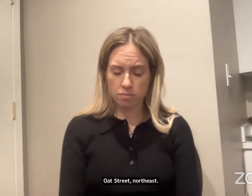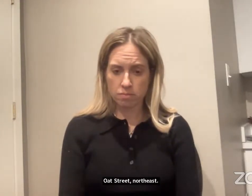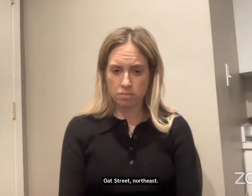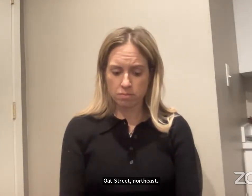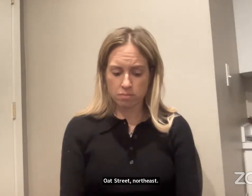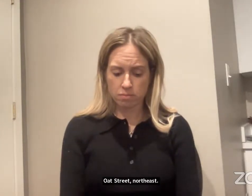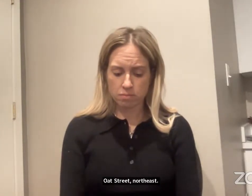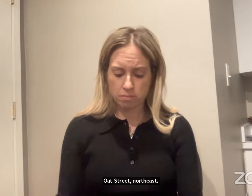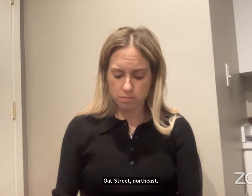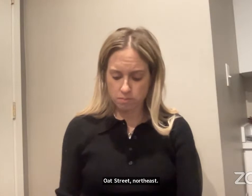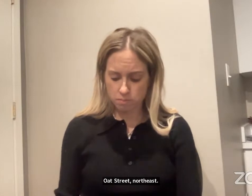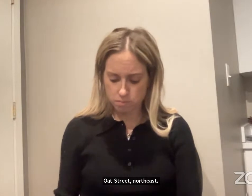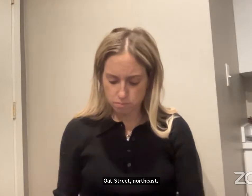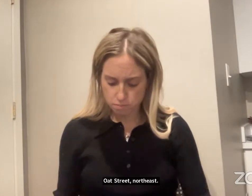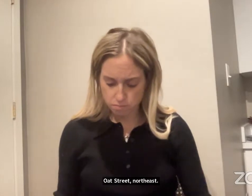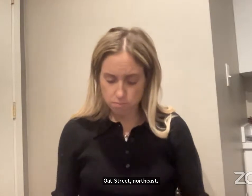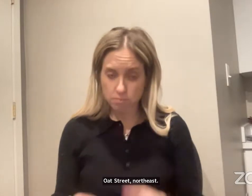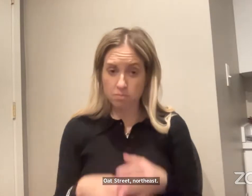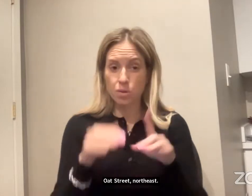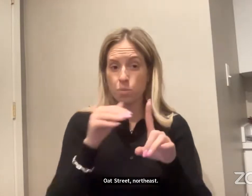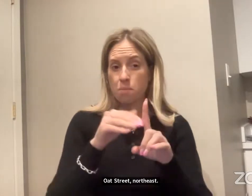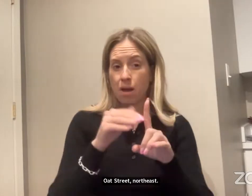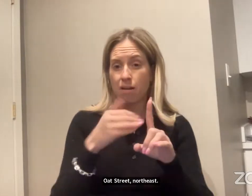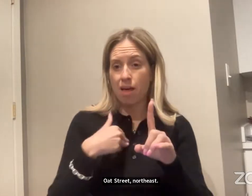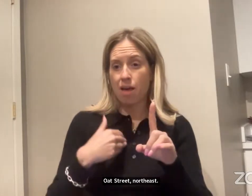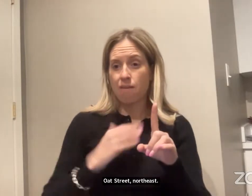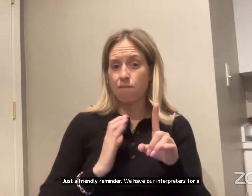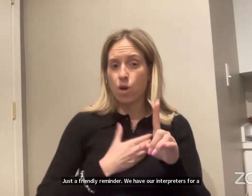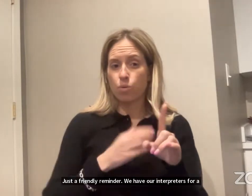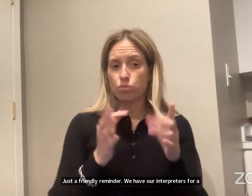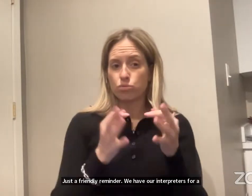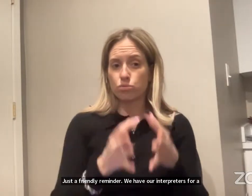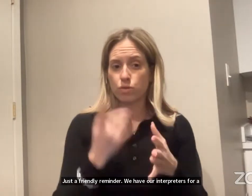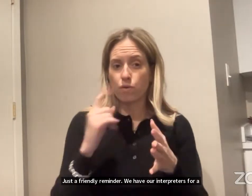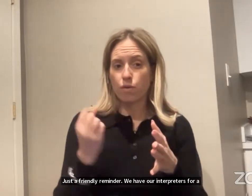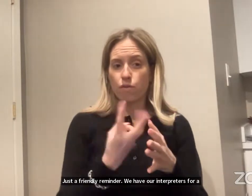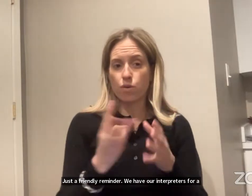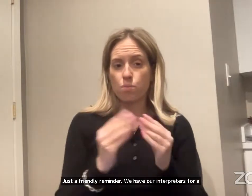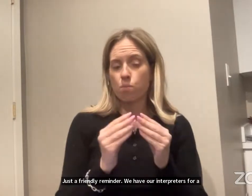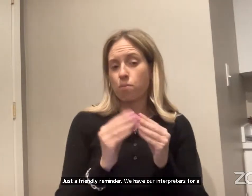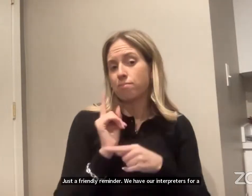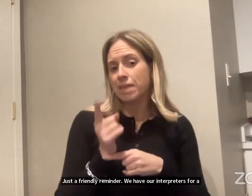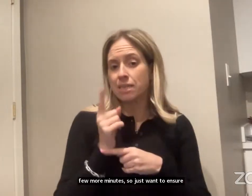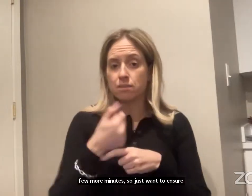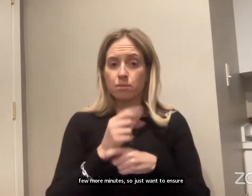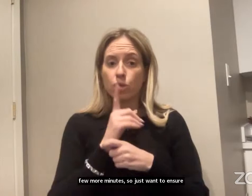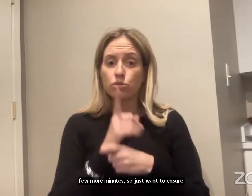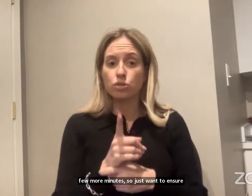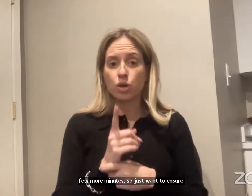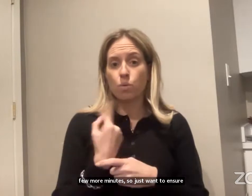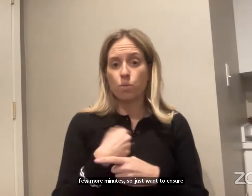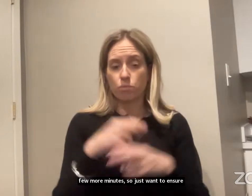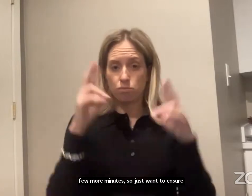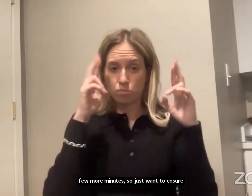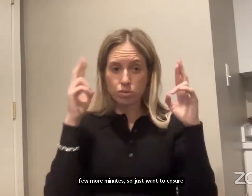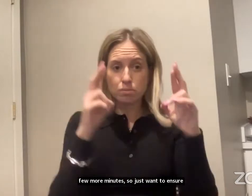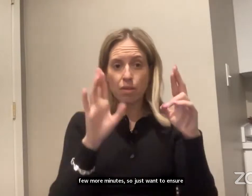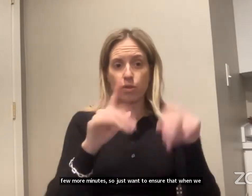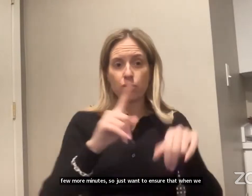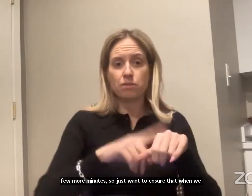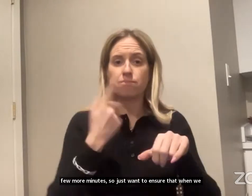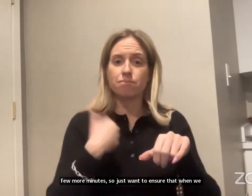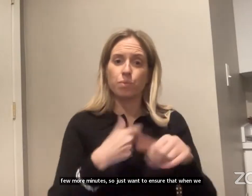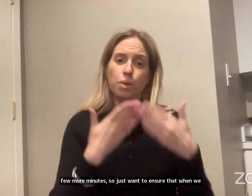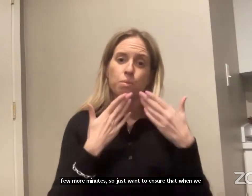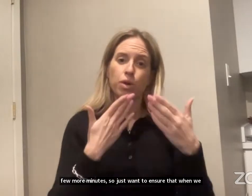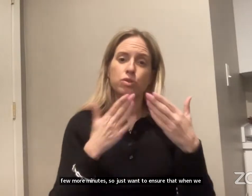Just a friendly reminder, we have our interpreters for a few more minutes, so just want to ensure that, one, we respect their time, because we appreciate you all doing